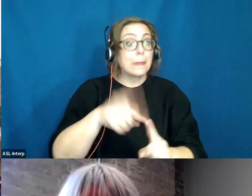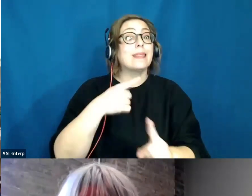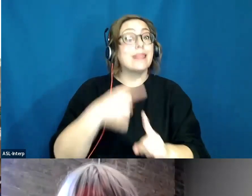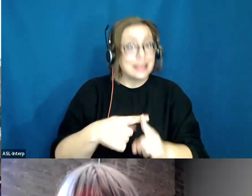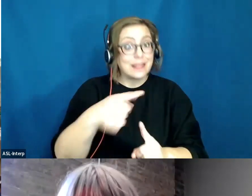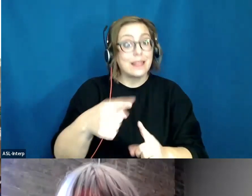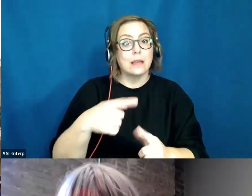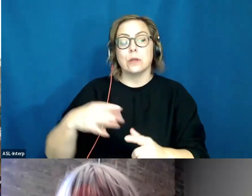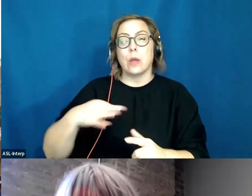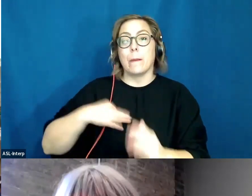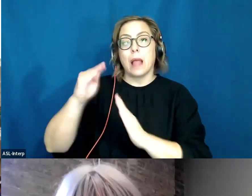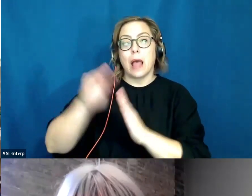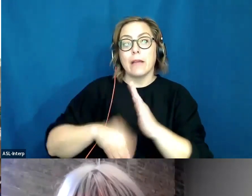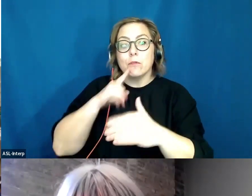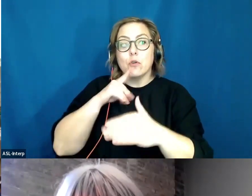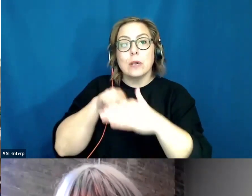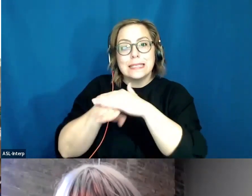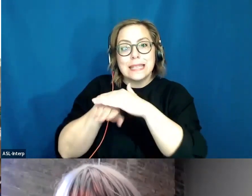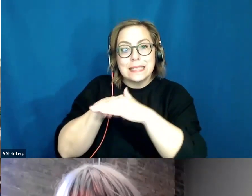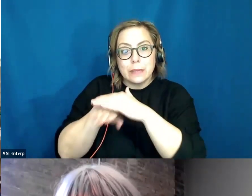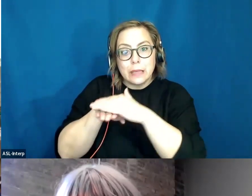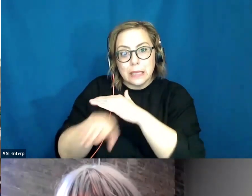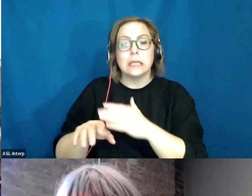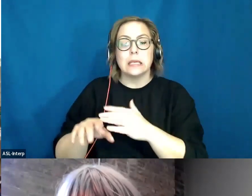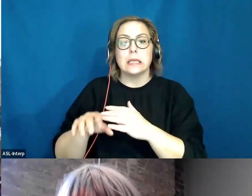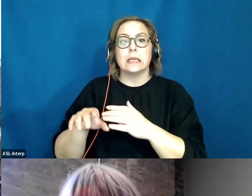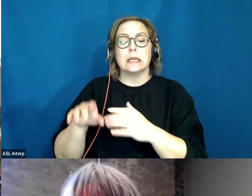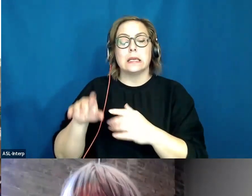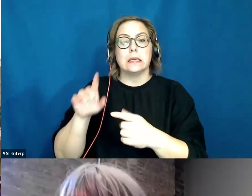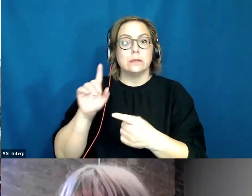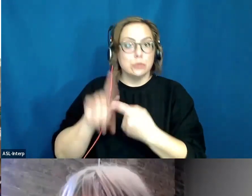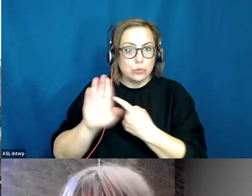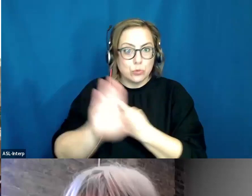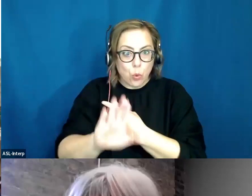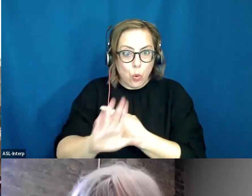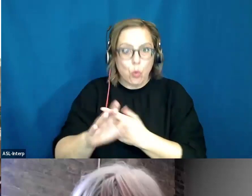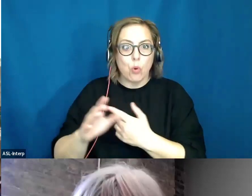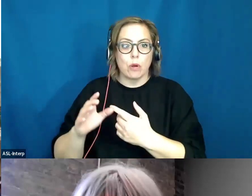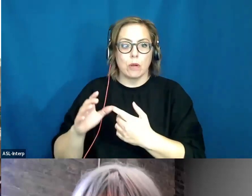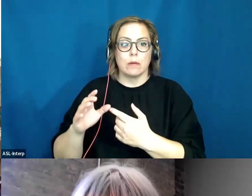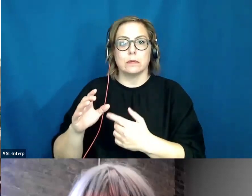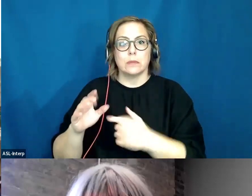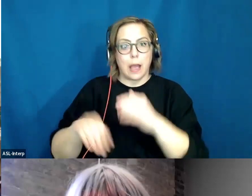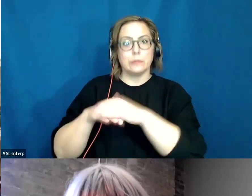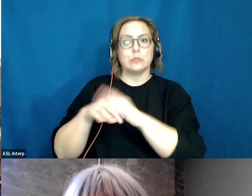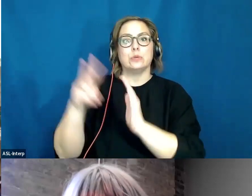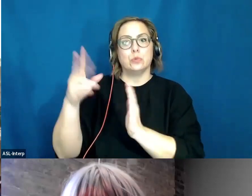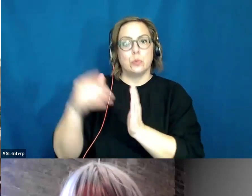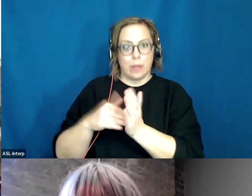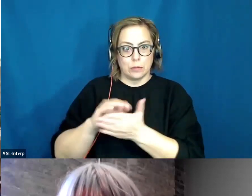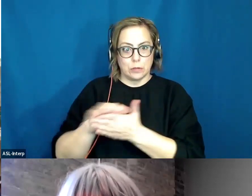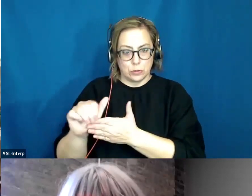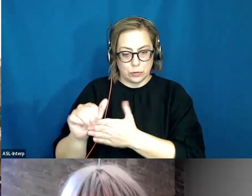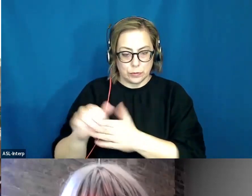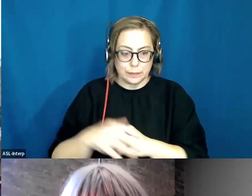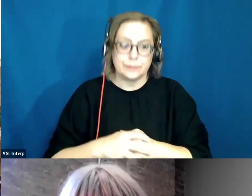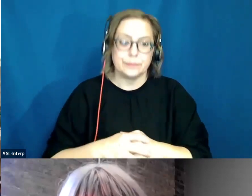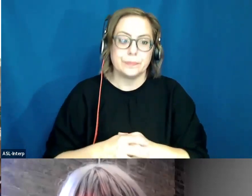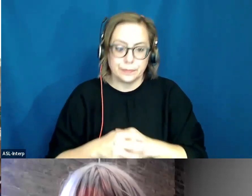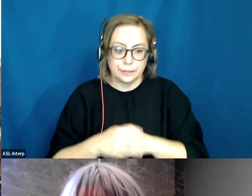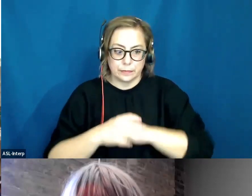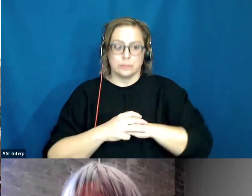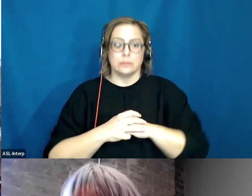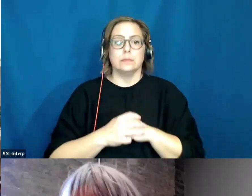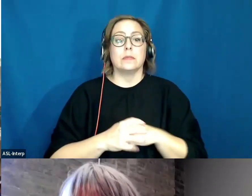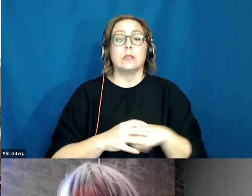apply for any additional costs related to your project up to a maximum of 2,000. That's in MAC. So you got a